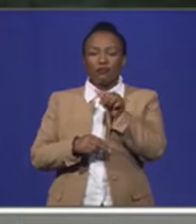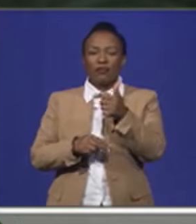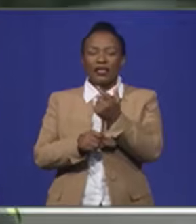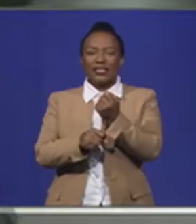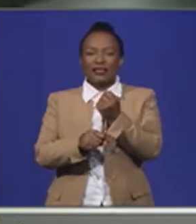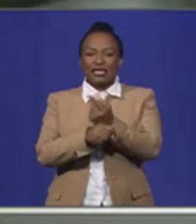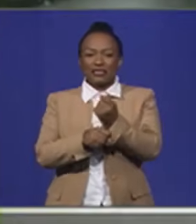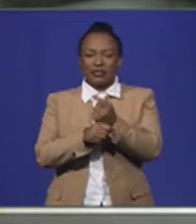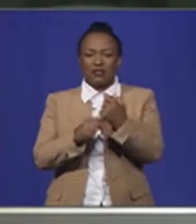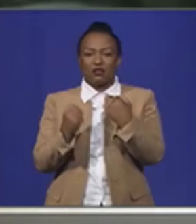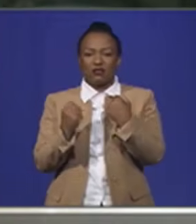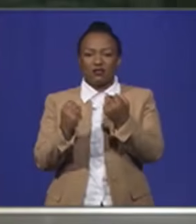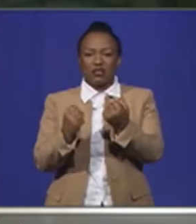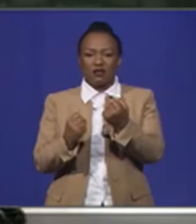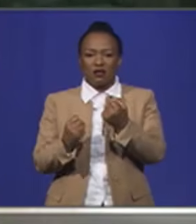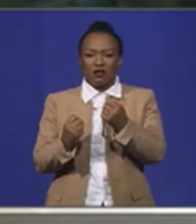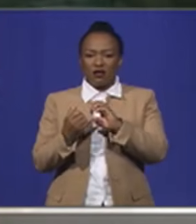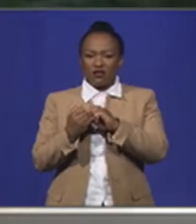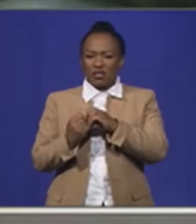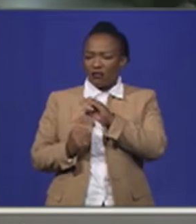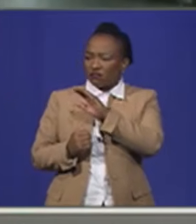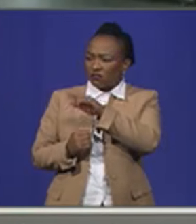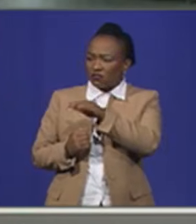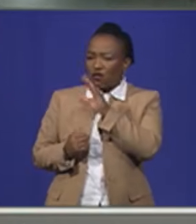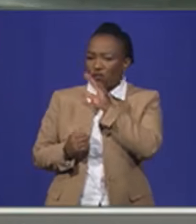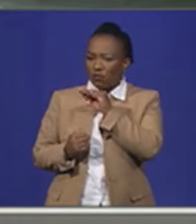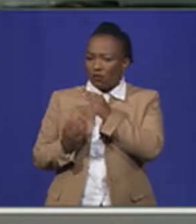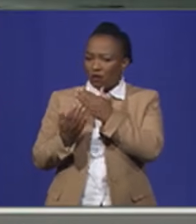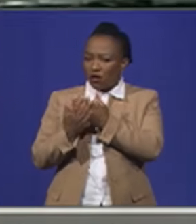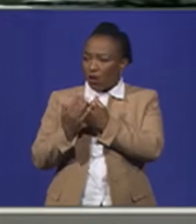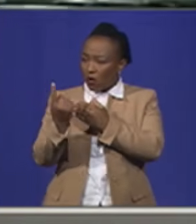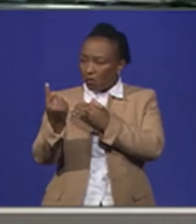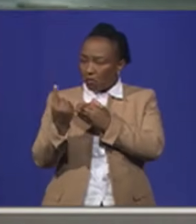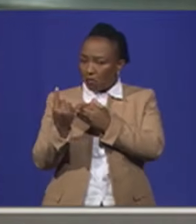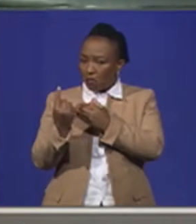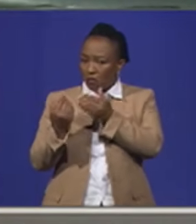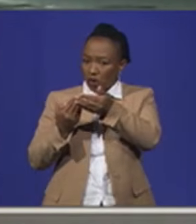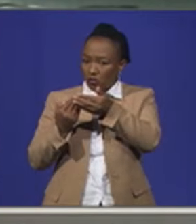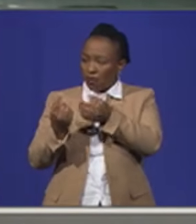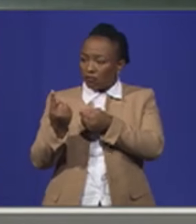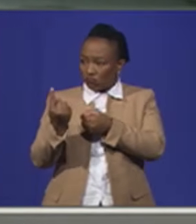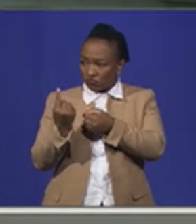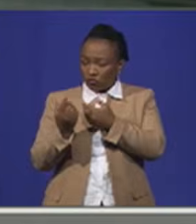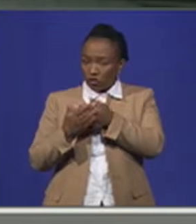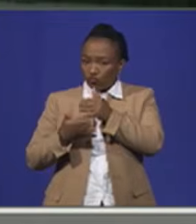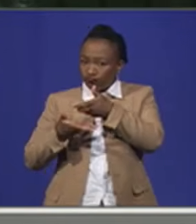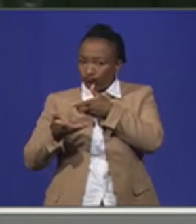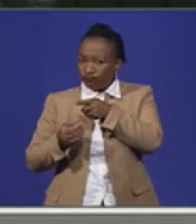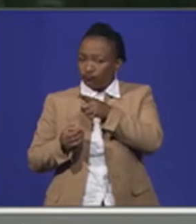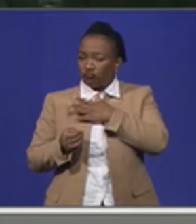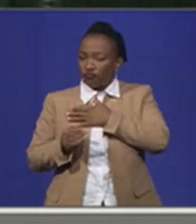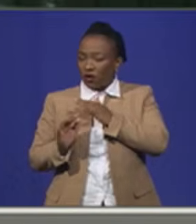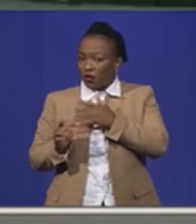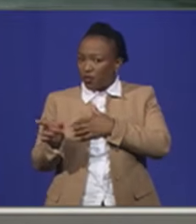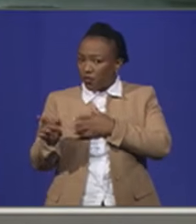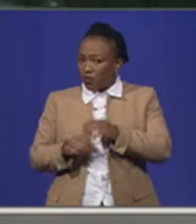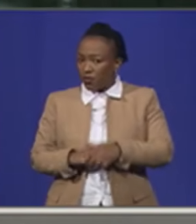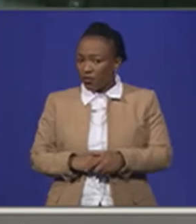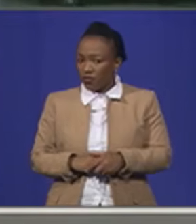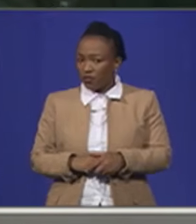fa maikaelelo a ka ke gore ke bue le ena ga ke itse go ka kgona go ka tumela re kgone go ka buisana le ena re utlwa maikutlo a gago re itse